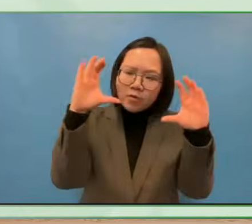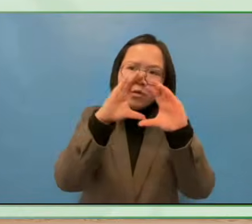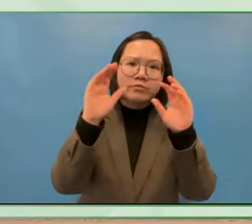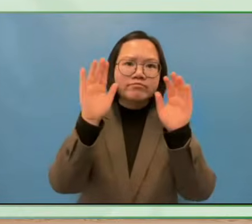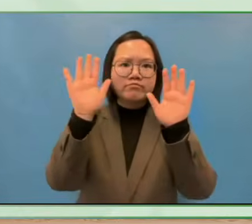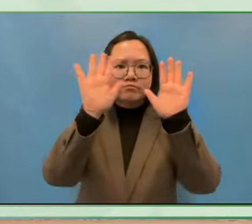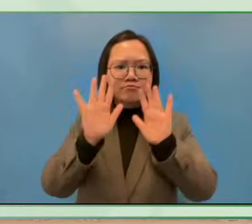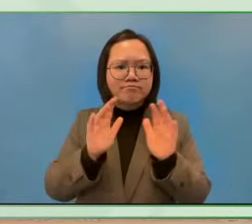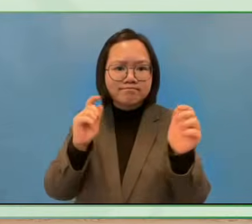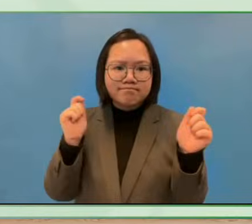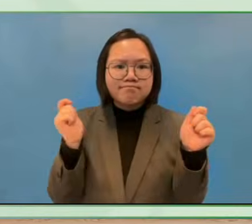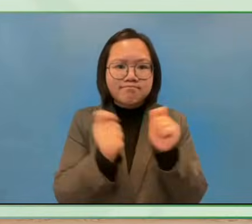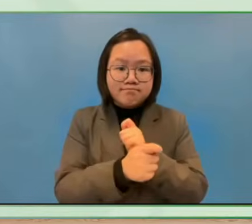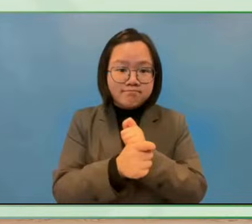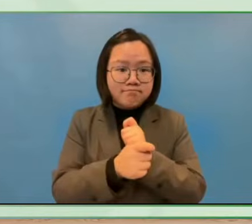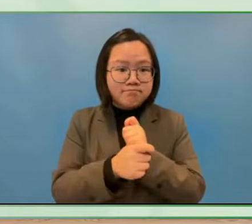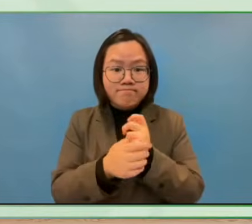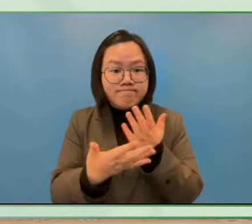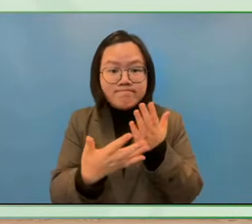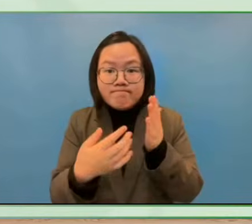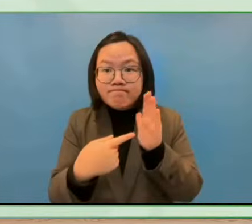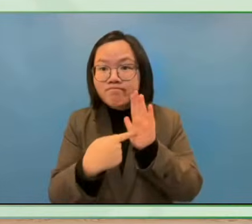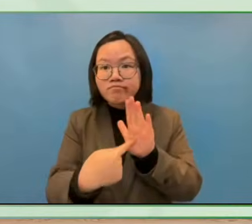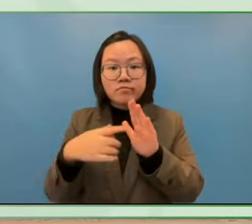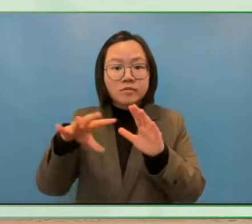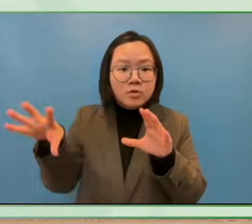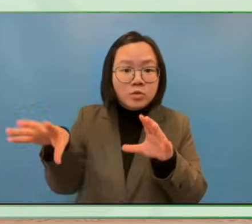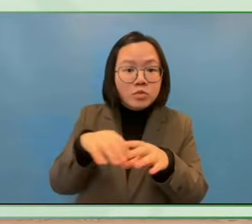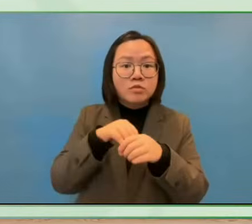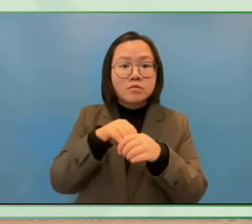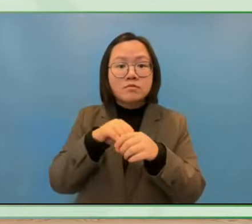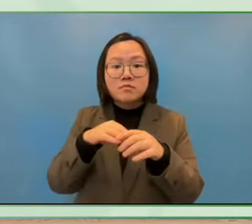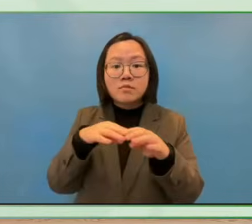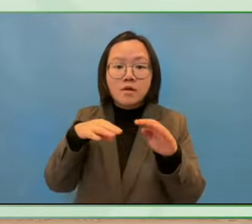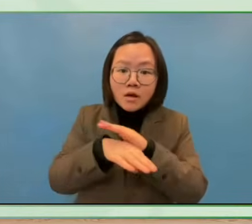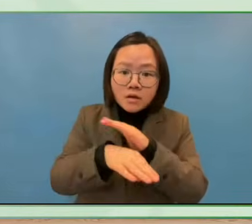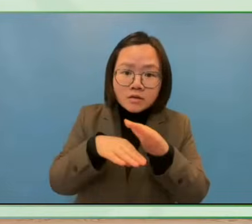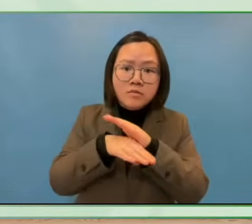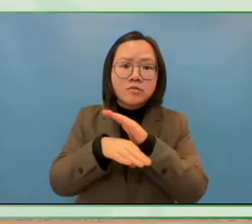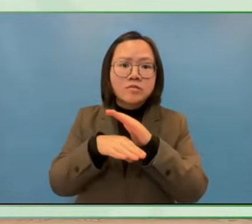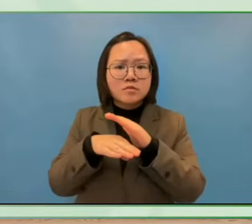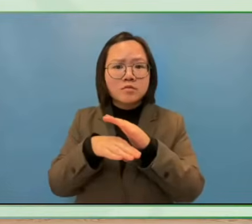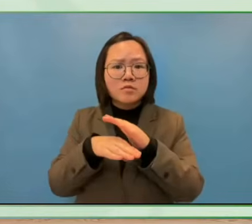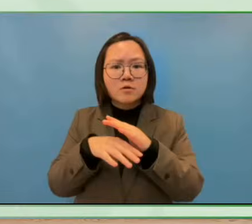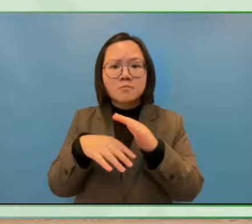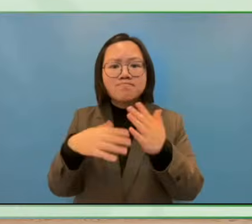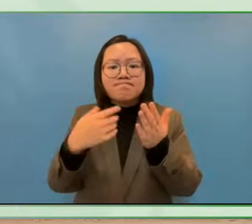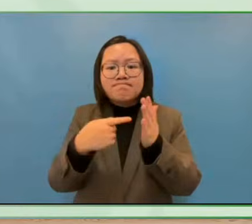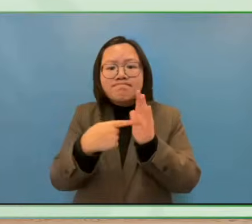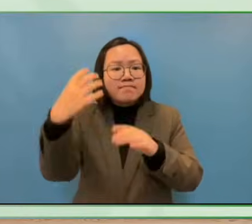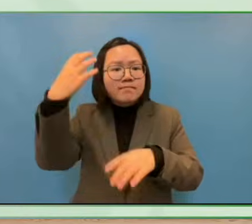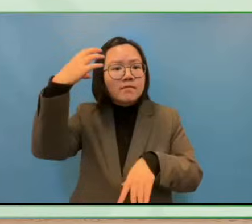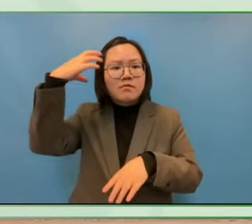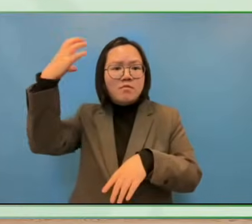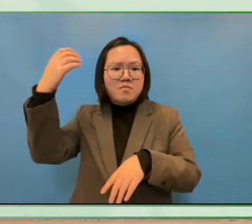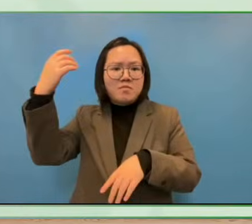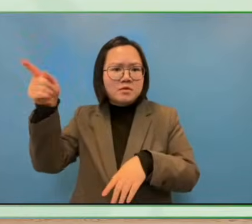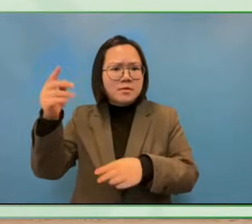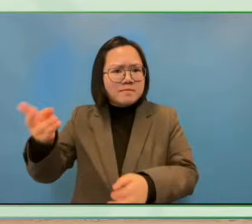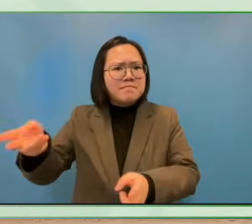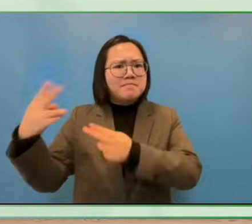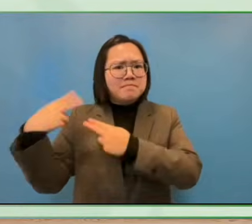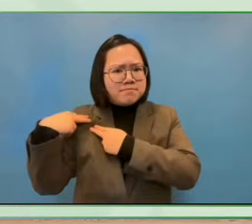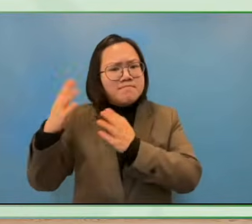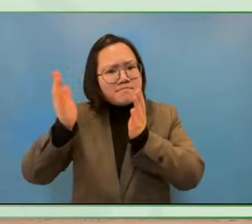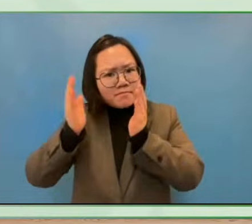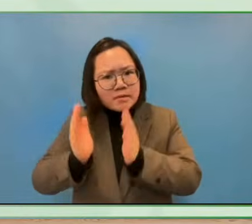on, Sendai protocol or the likes, or would this not be the right approach? And should people more start to work on the ground and build from on the ground?